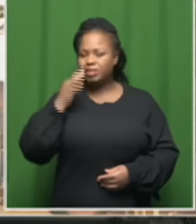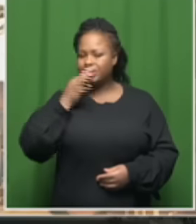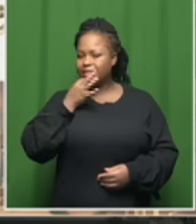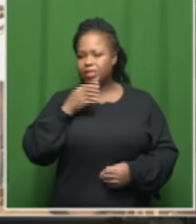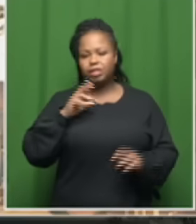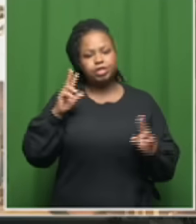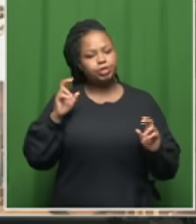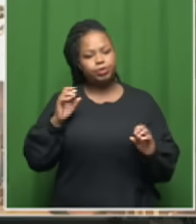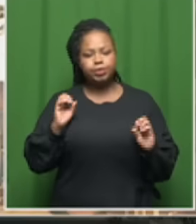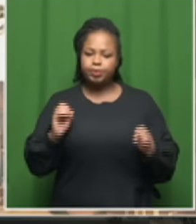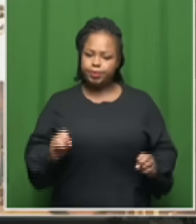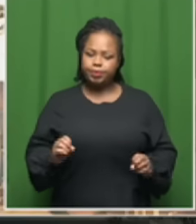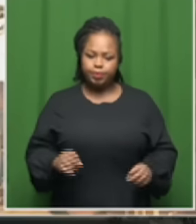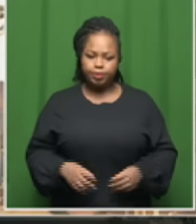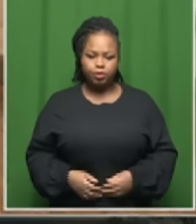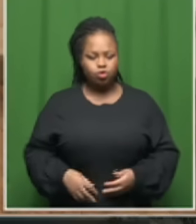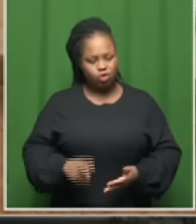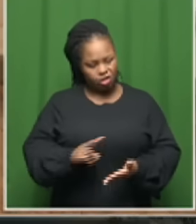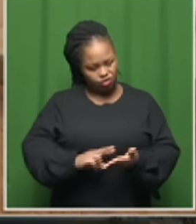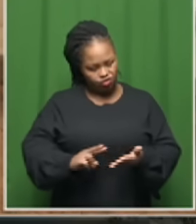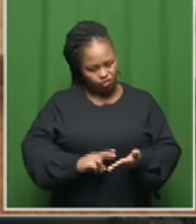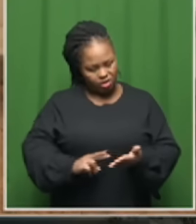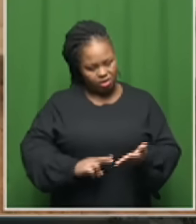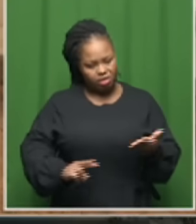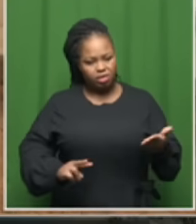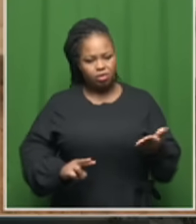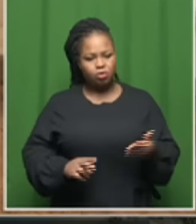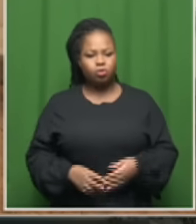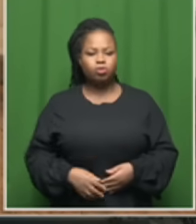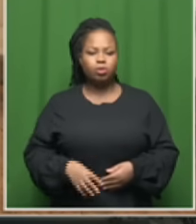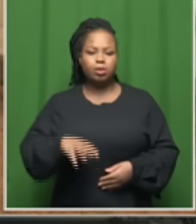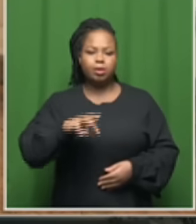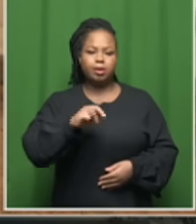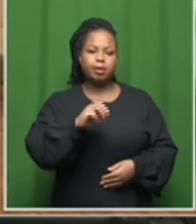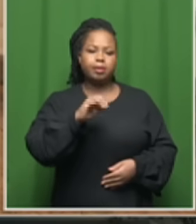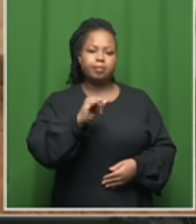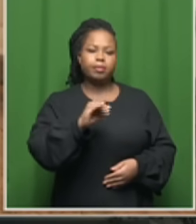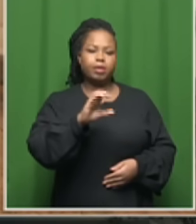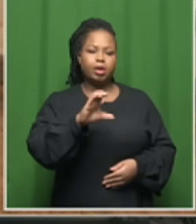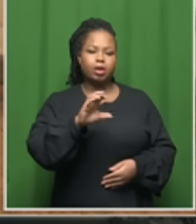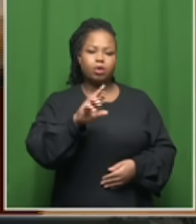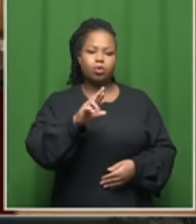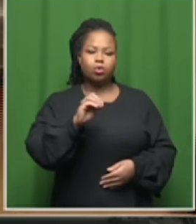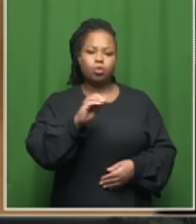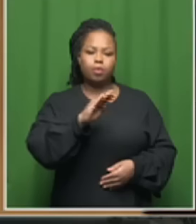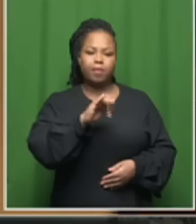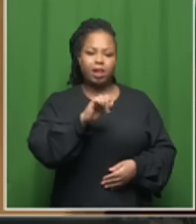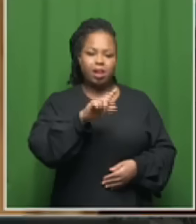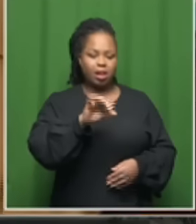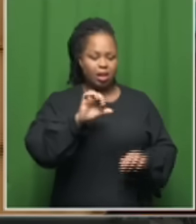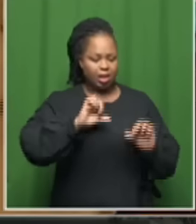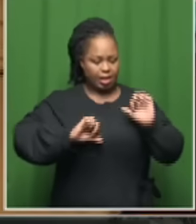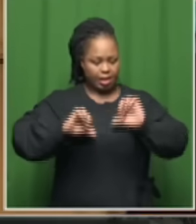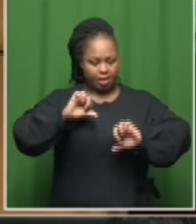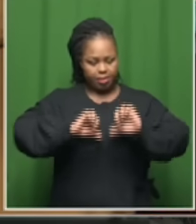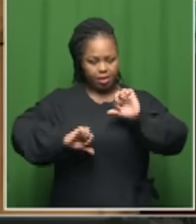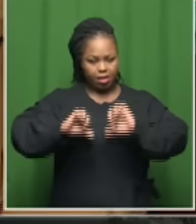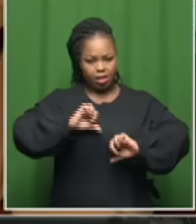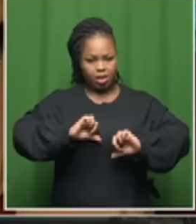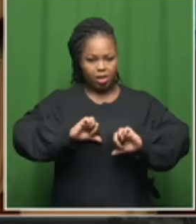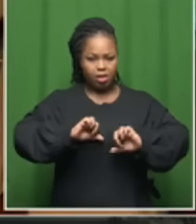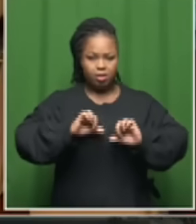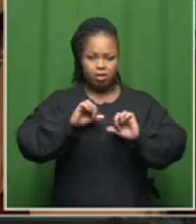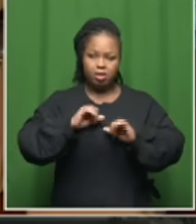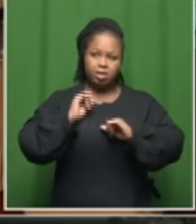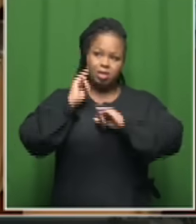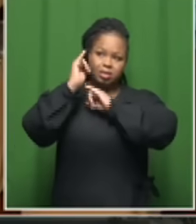the results, read them against microbial and chemical composition, against the international standards that we've adopted, which